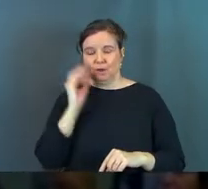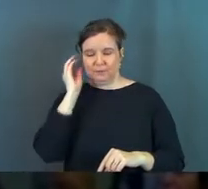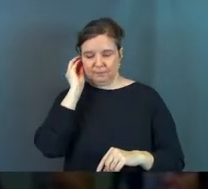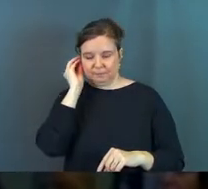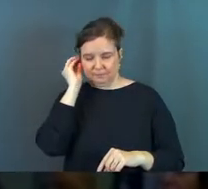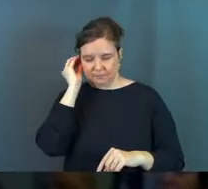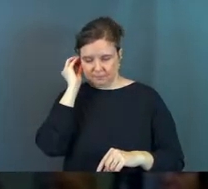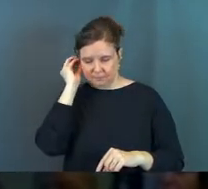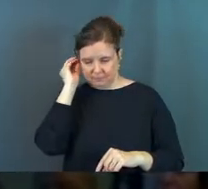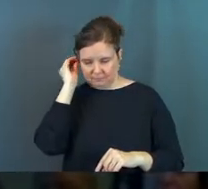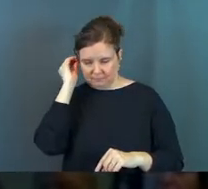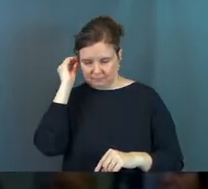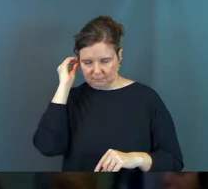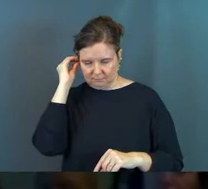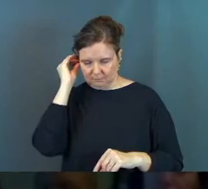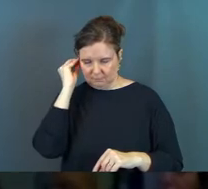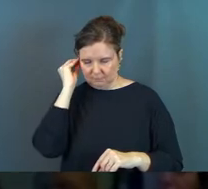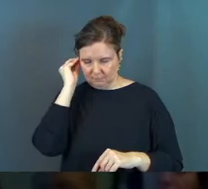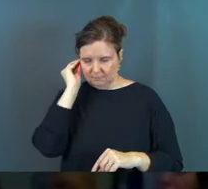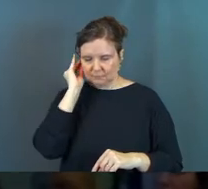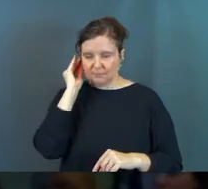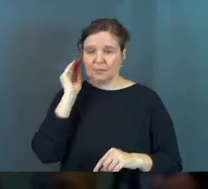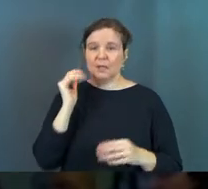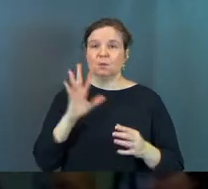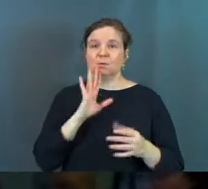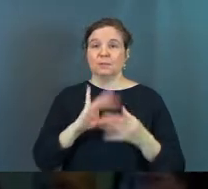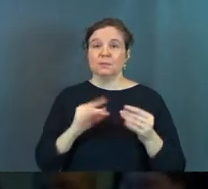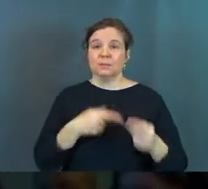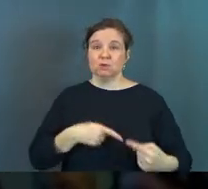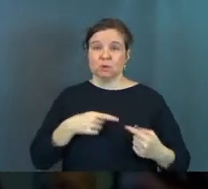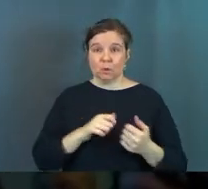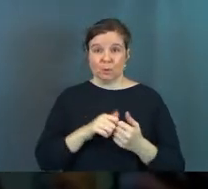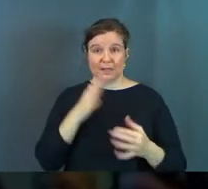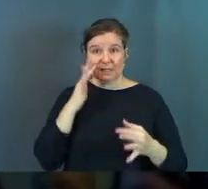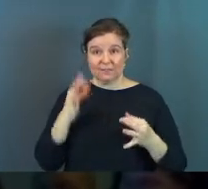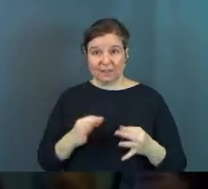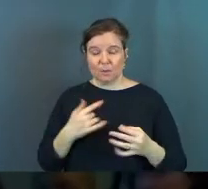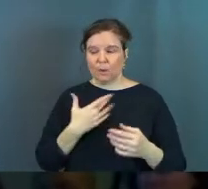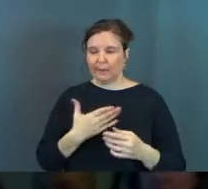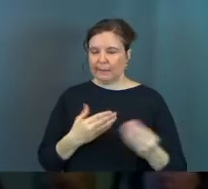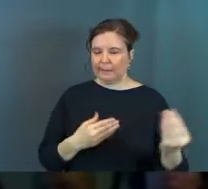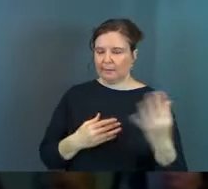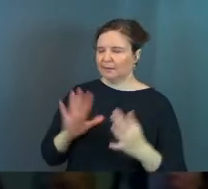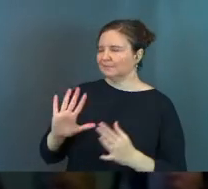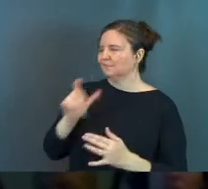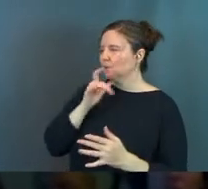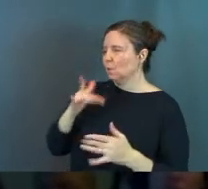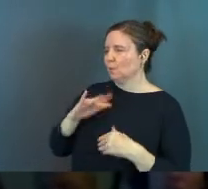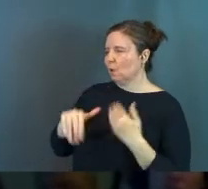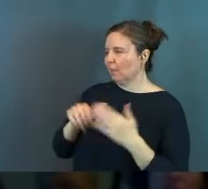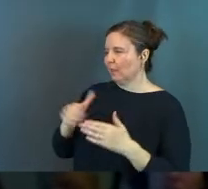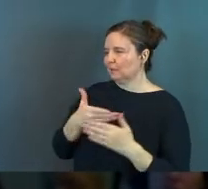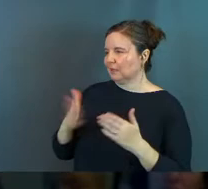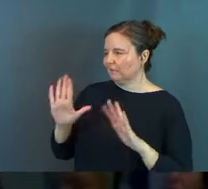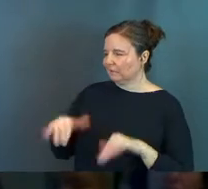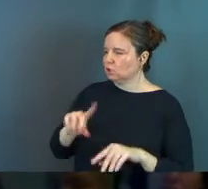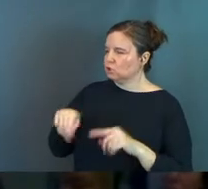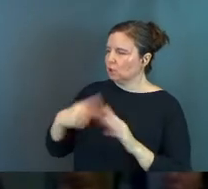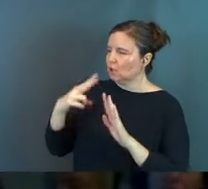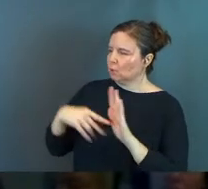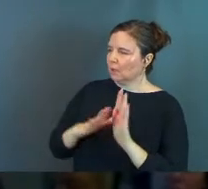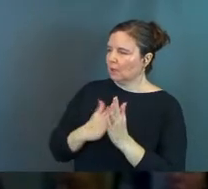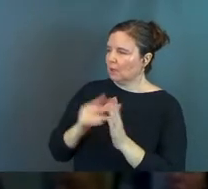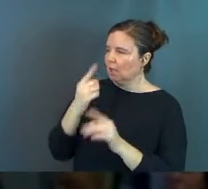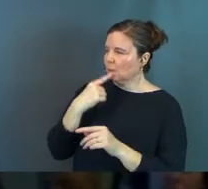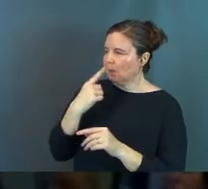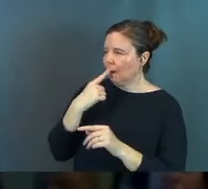was talking about some of his struggles with his faith. And one of the things that the chaplain told him was, he was like, don't worry about all that other stuff. Just read the